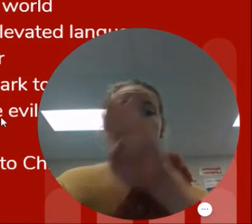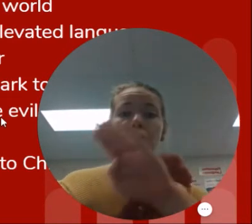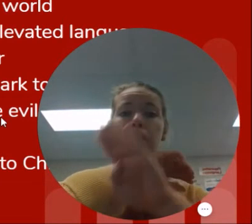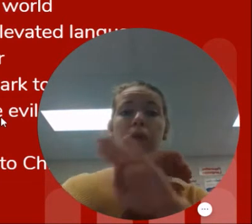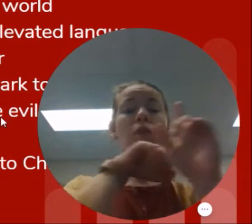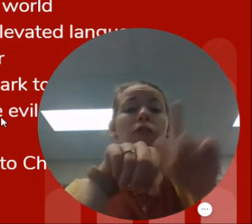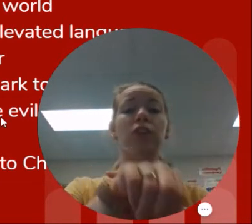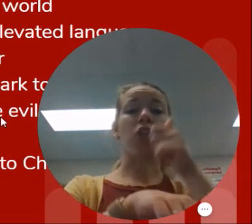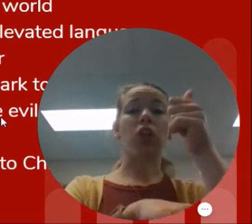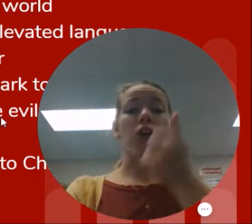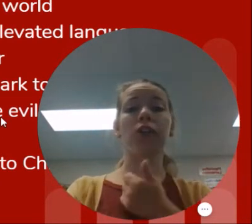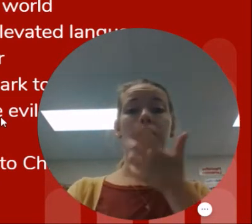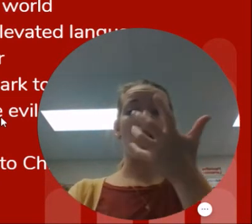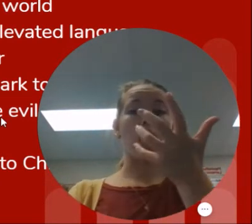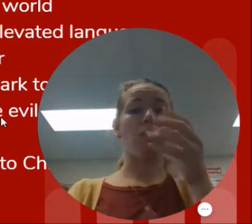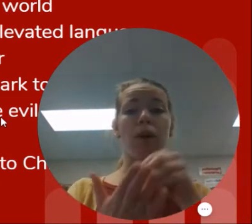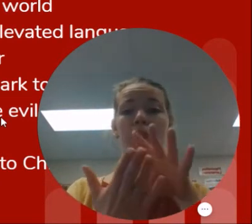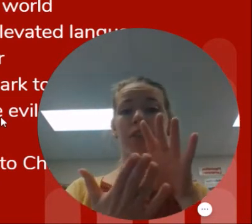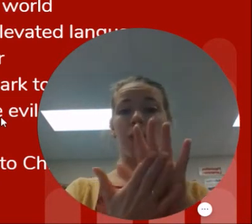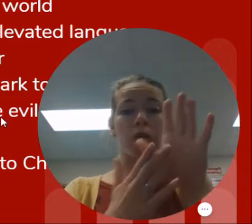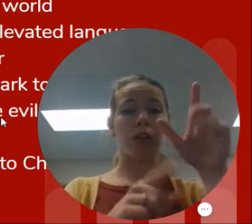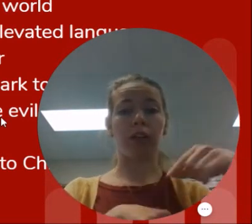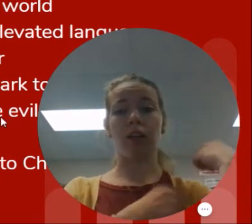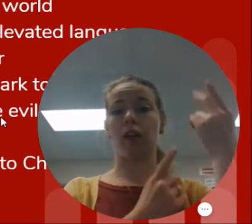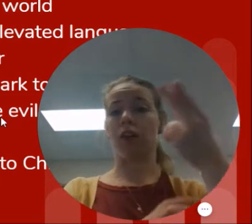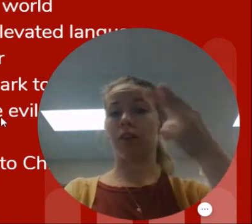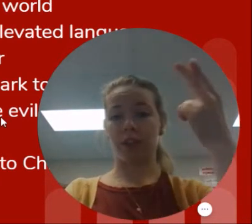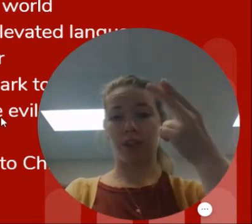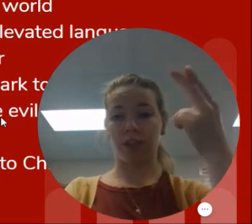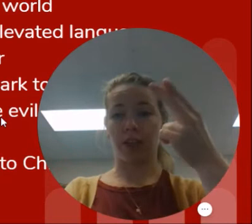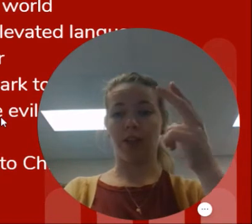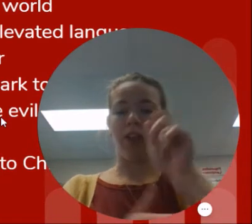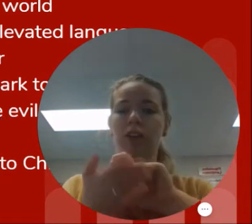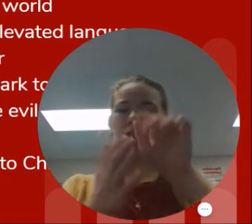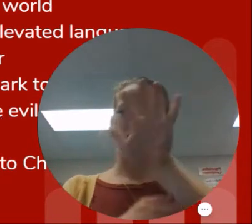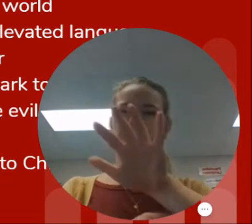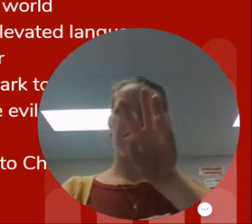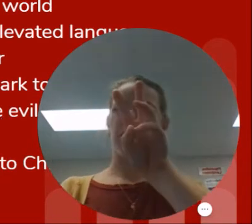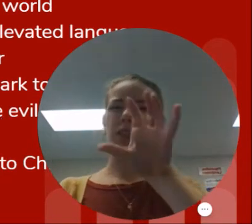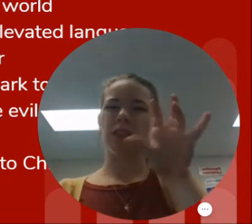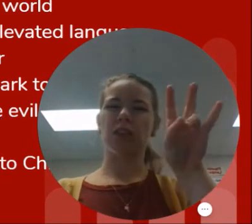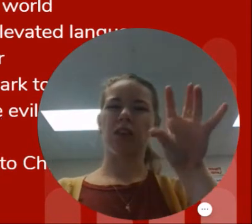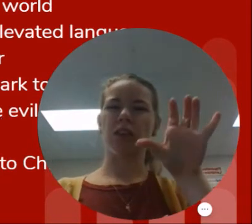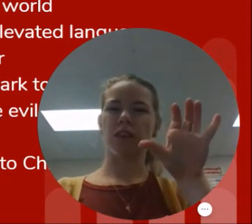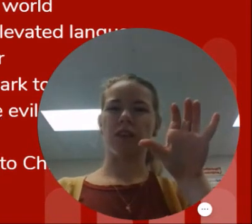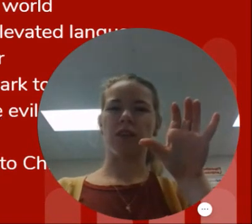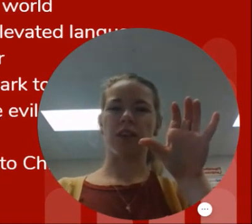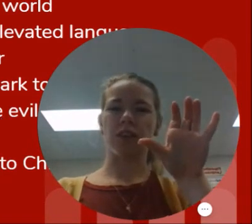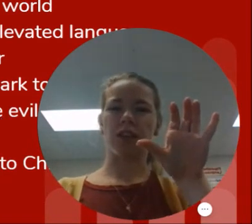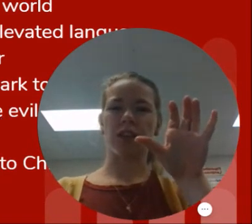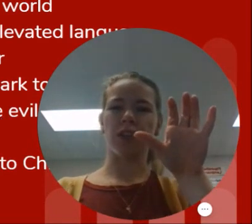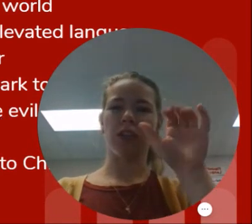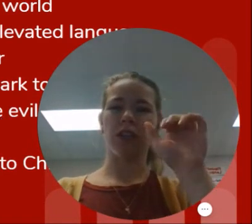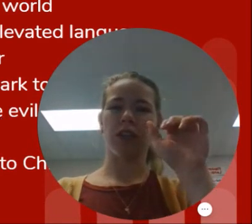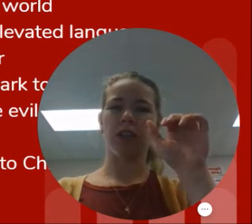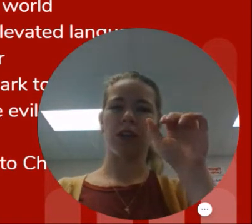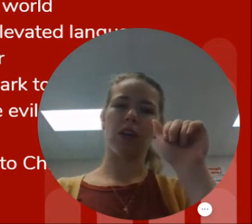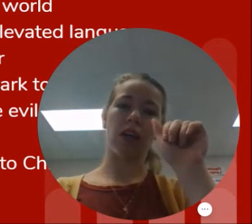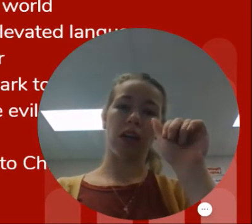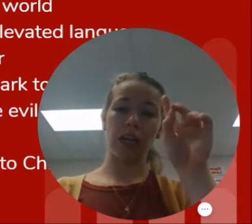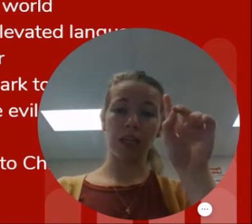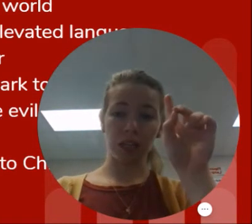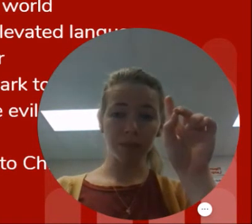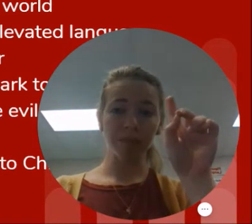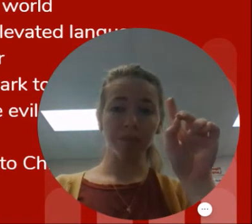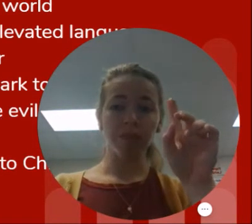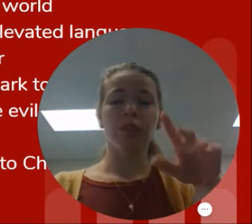So, Beowulf is the longest poem ever recorded in all of history. It's written between 600 and 700